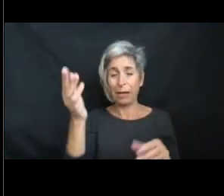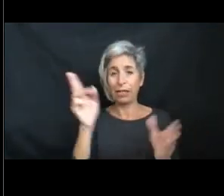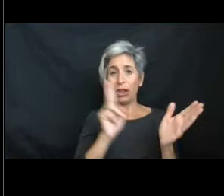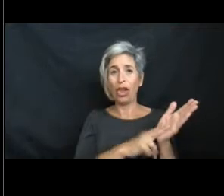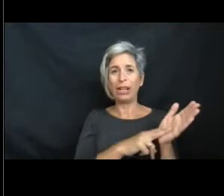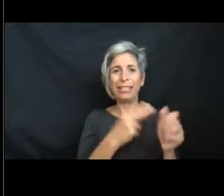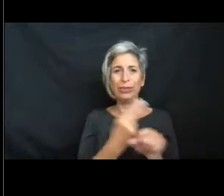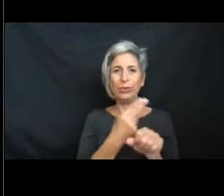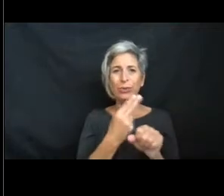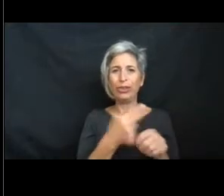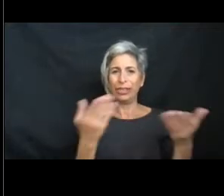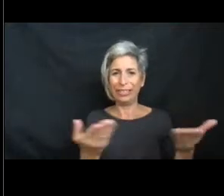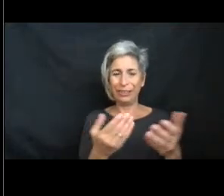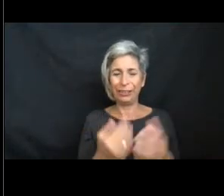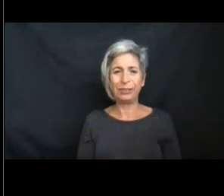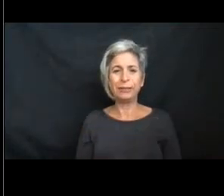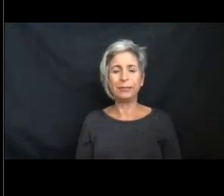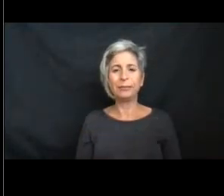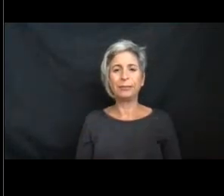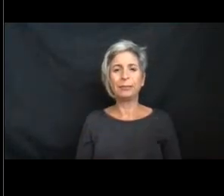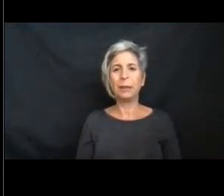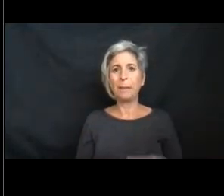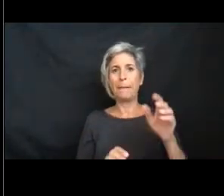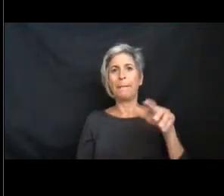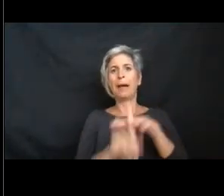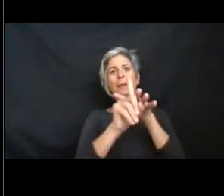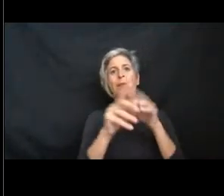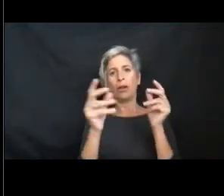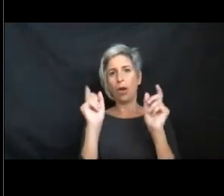here to have that populate for me.